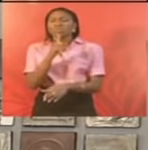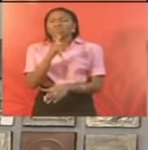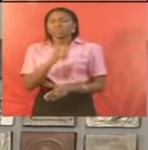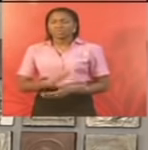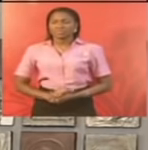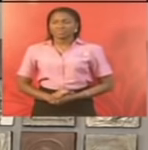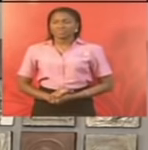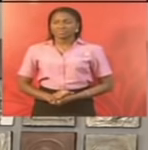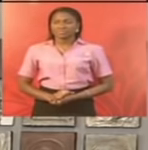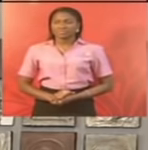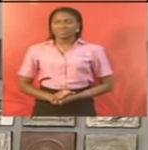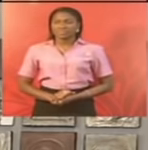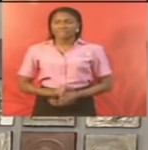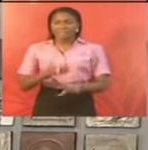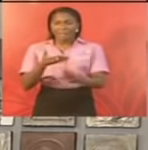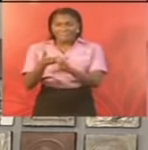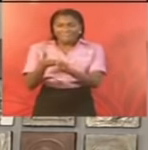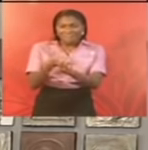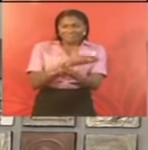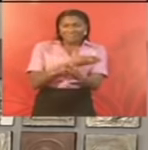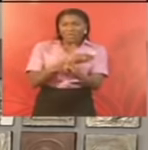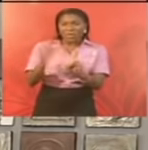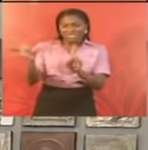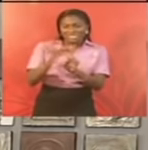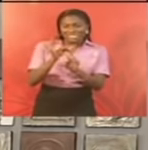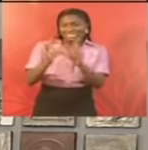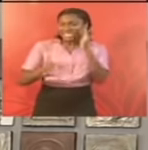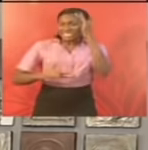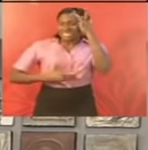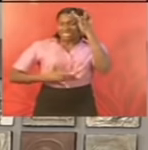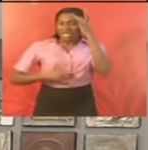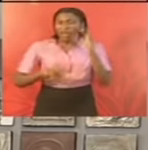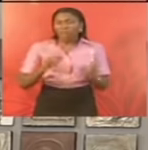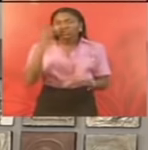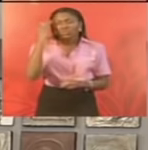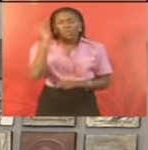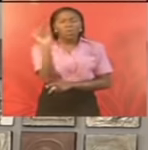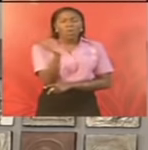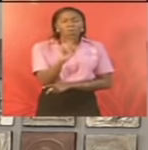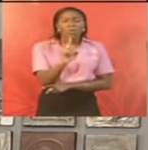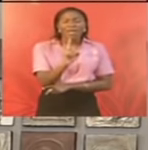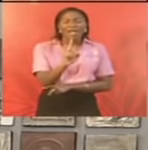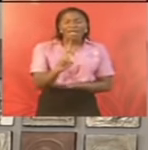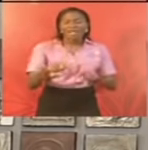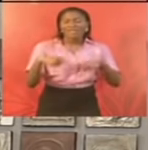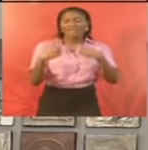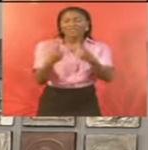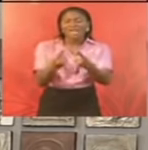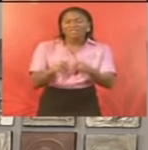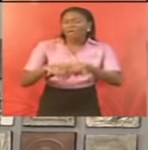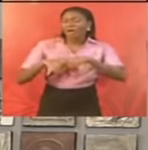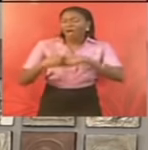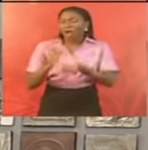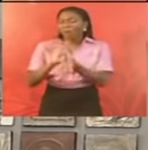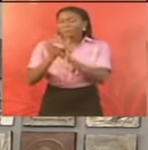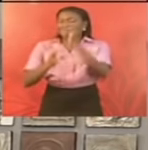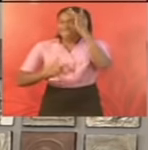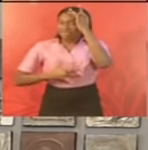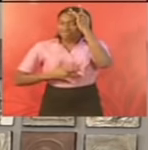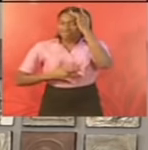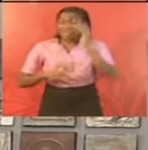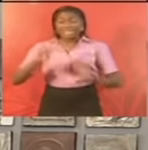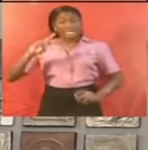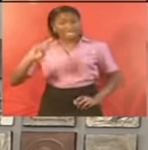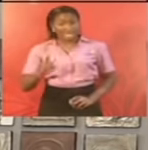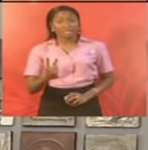their exposure in order to see where they may have been exposed, where they may have gotten their illness. And we also see the persons